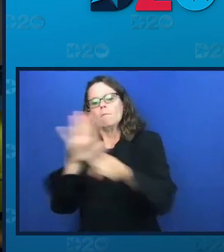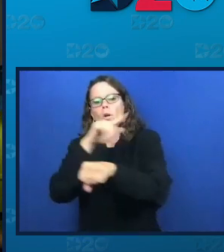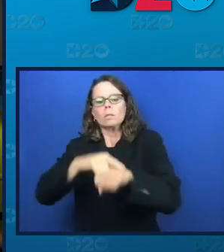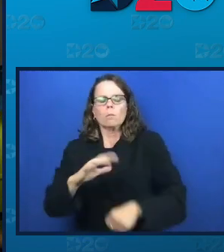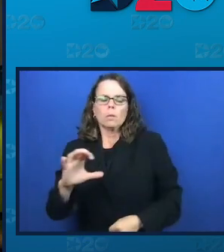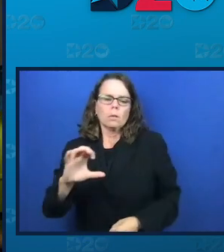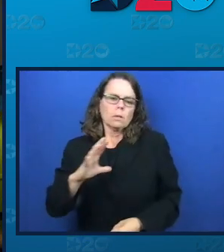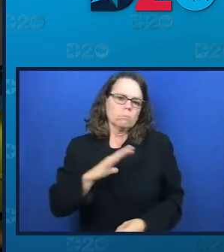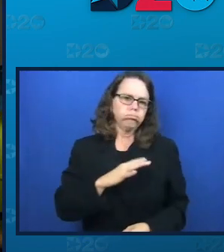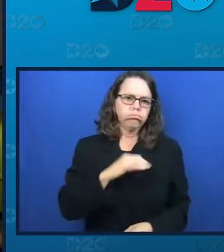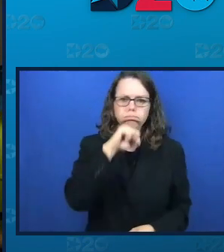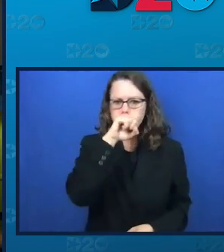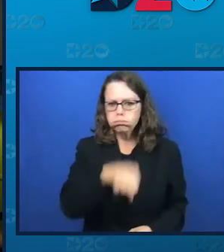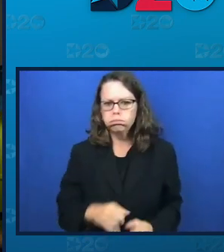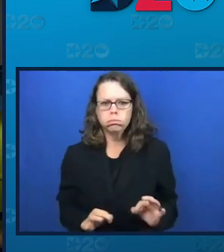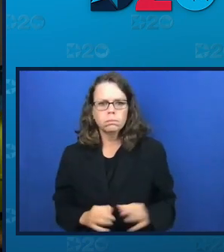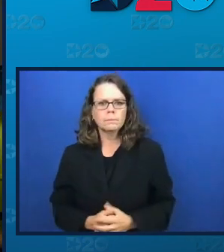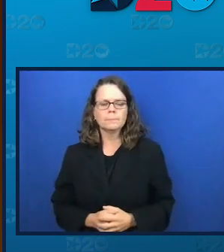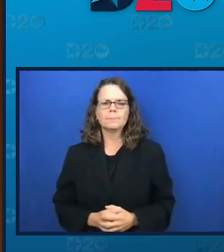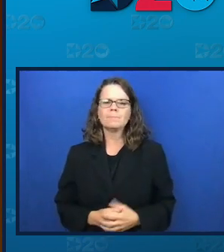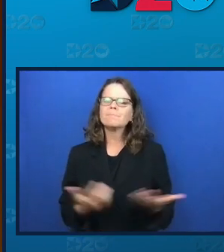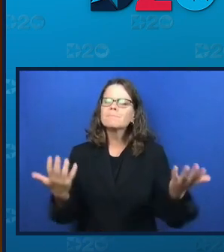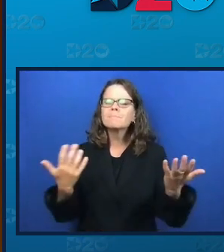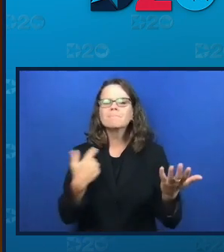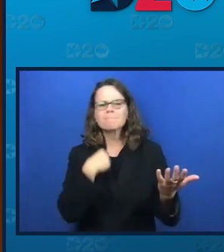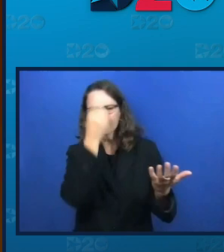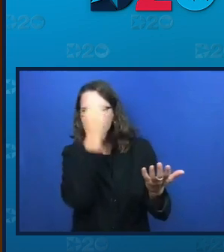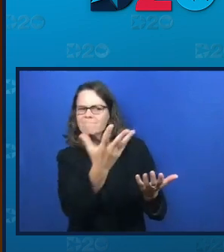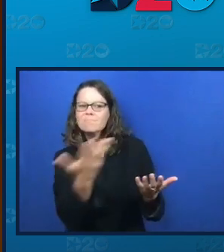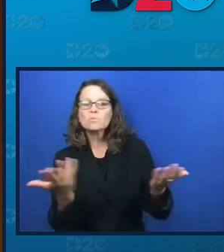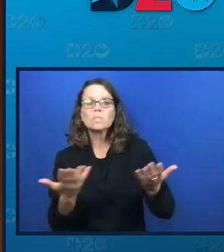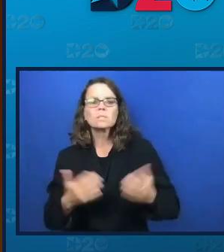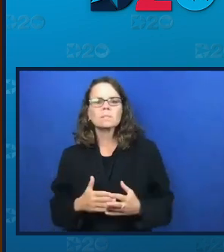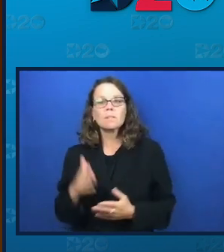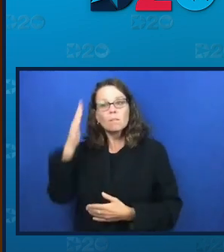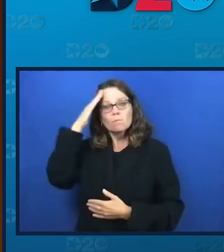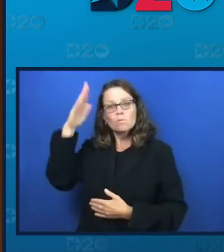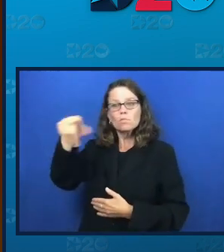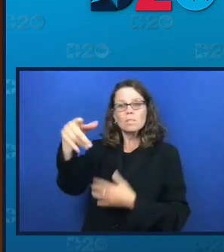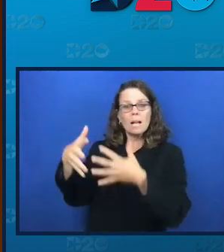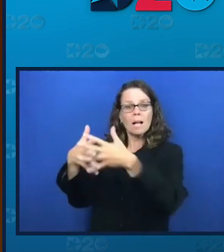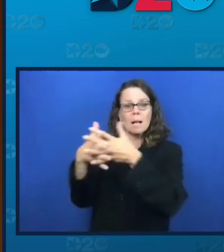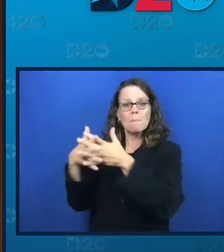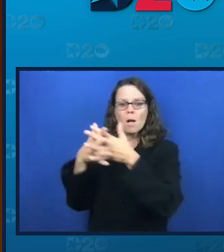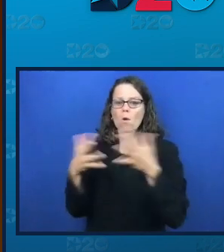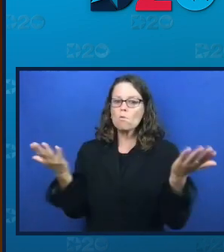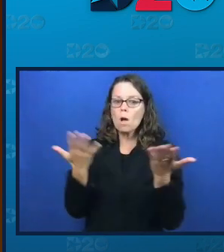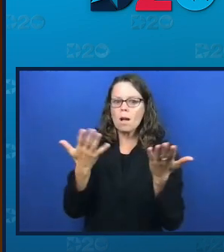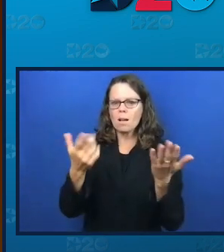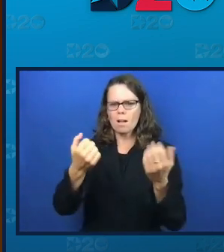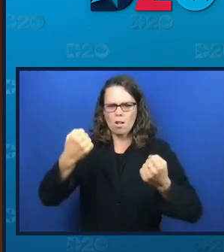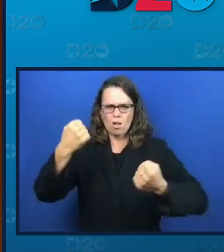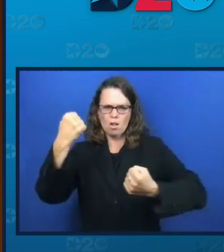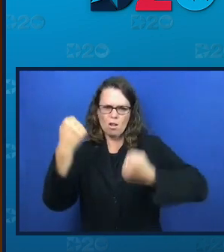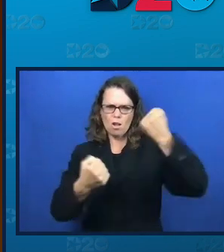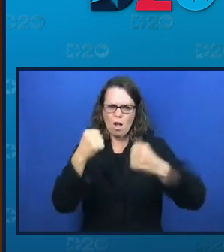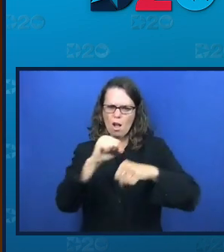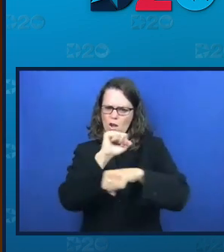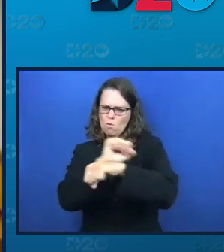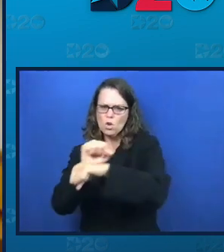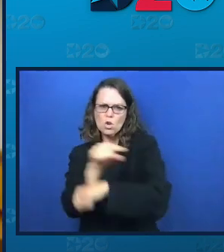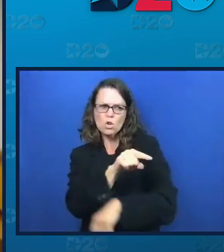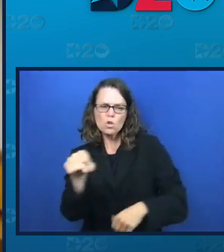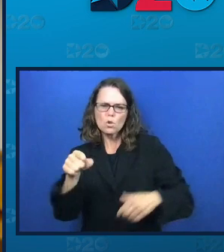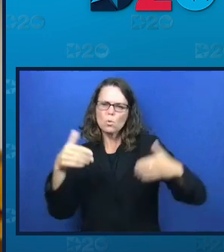workers in America, and I really believe this, can be as bright as it was back in the late